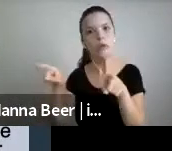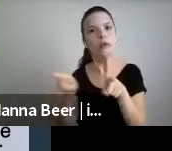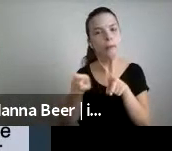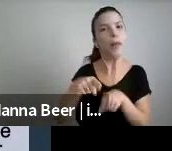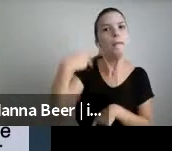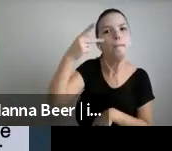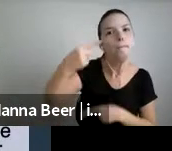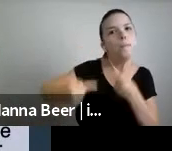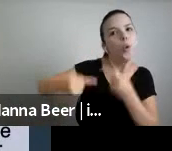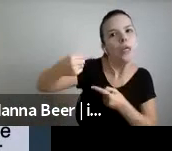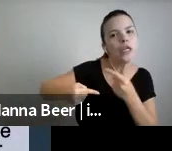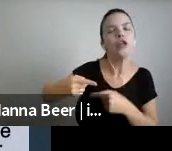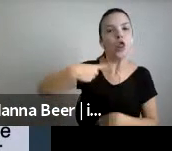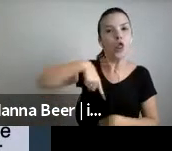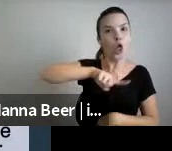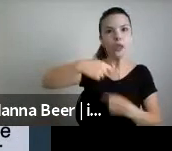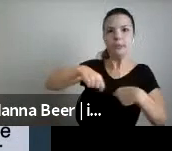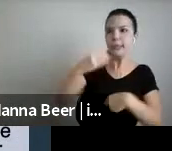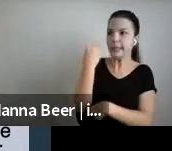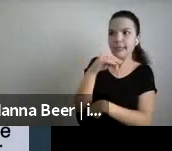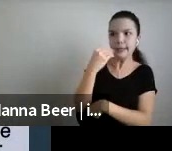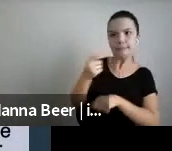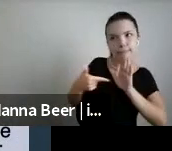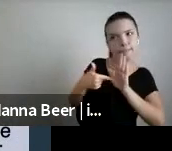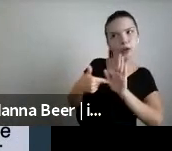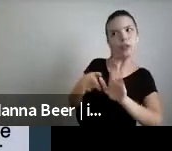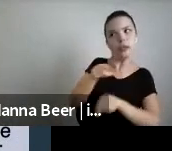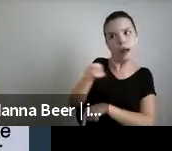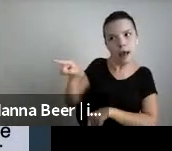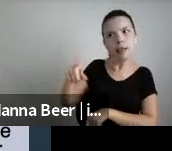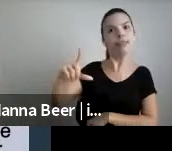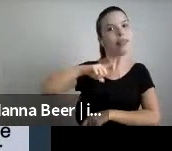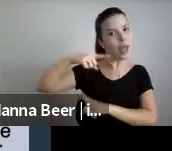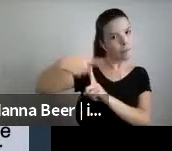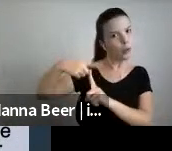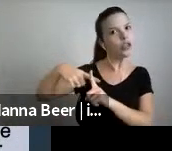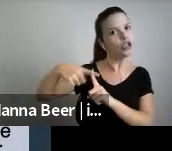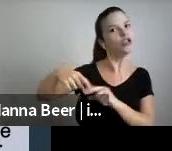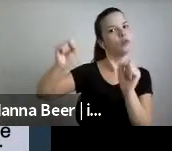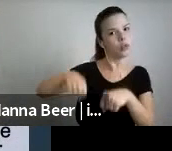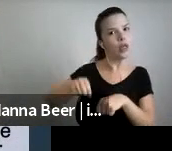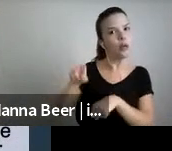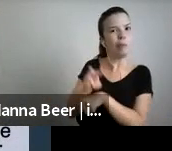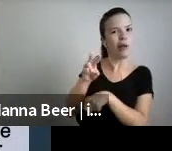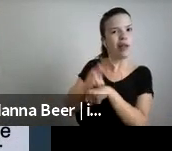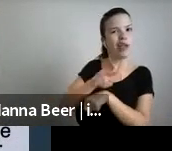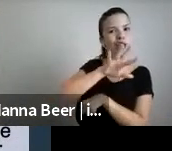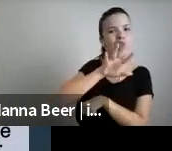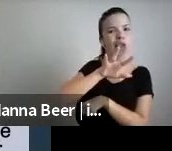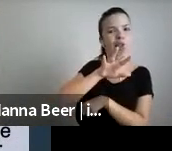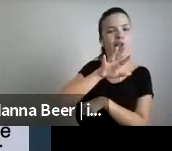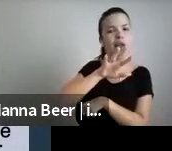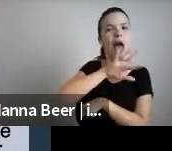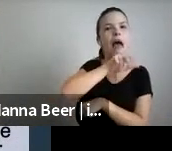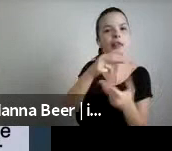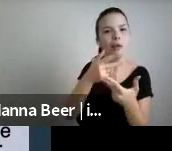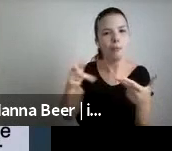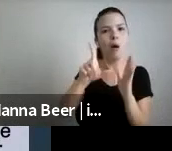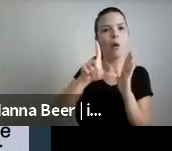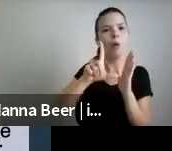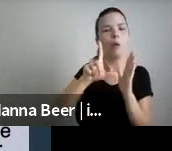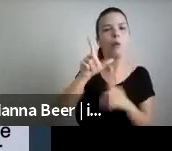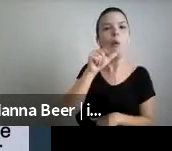also the people generally, it will be that will be really